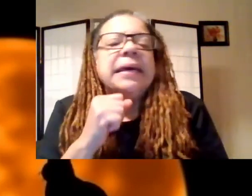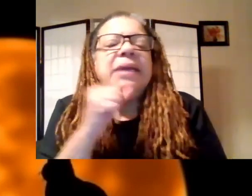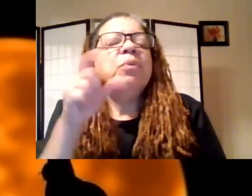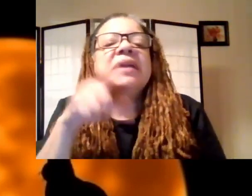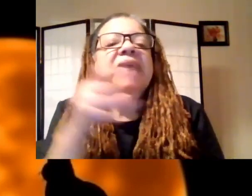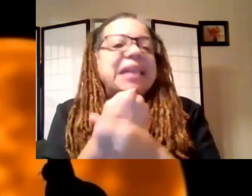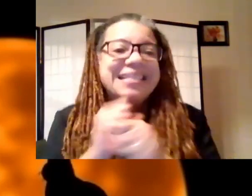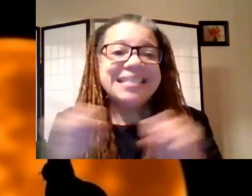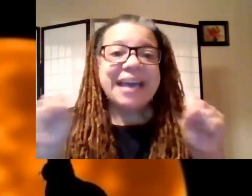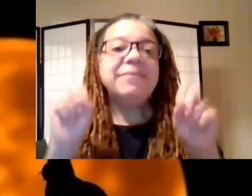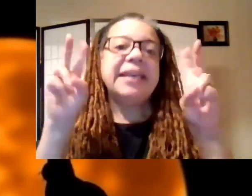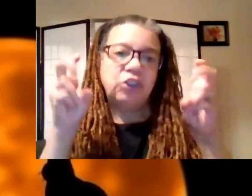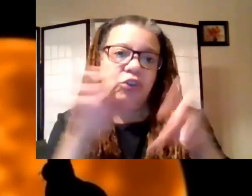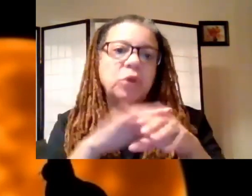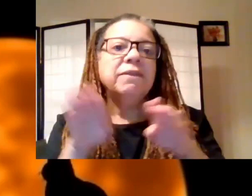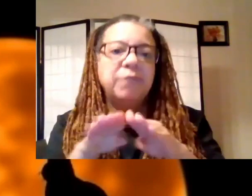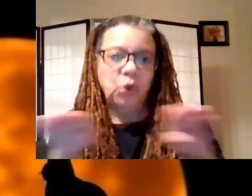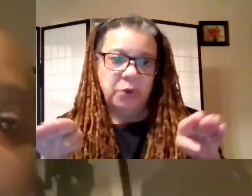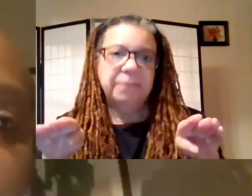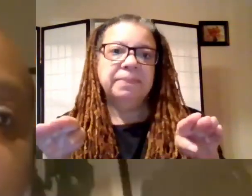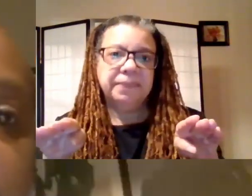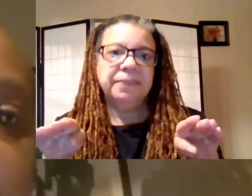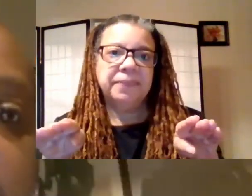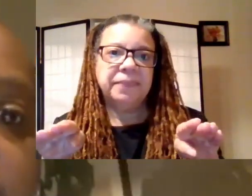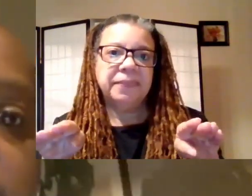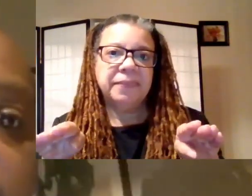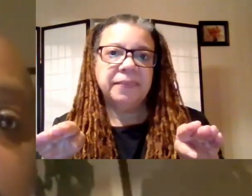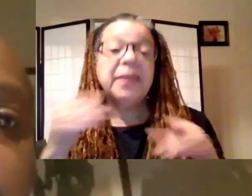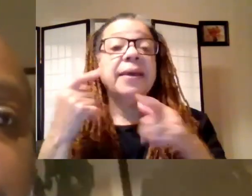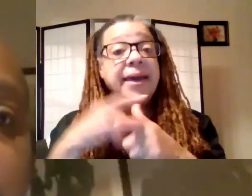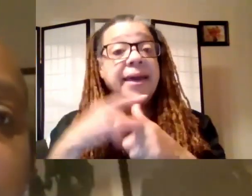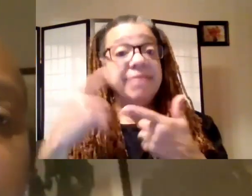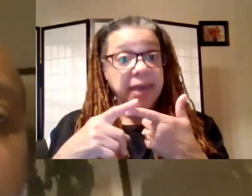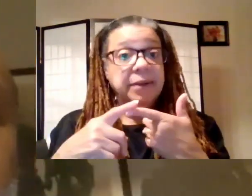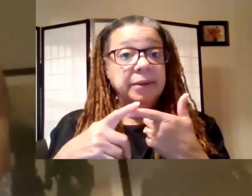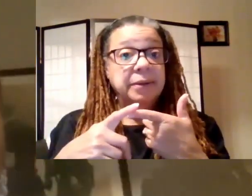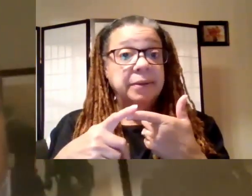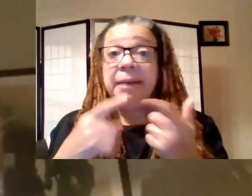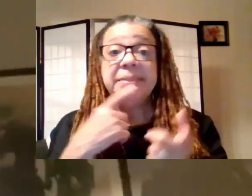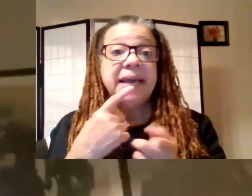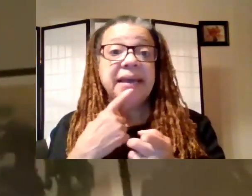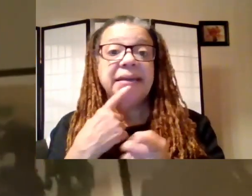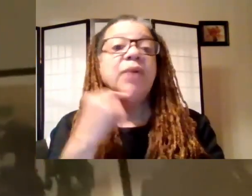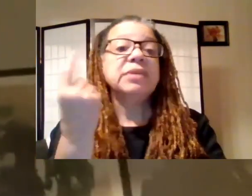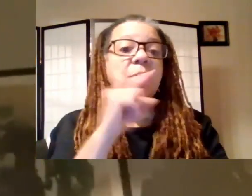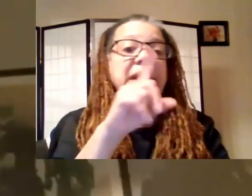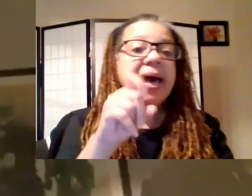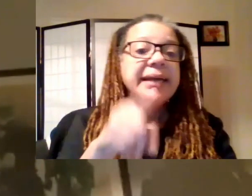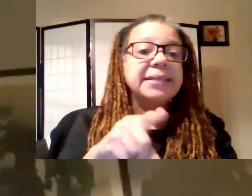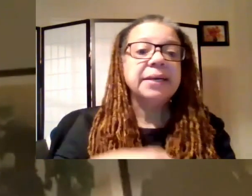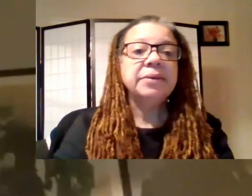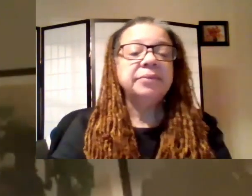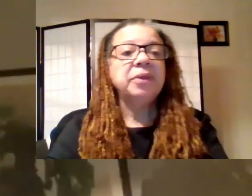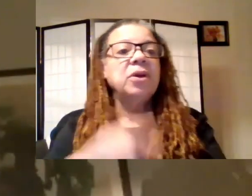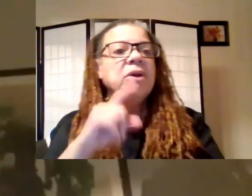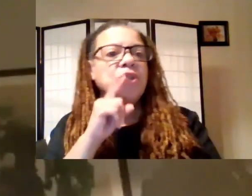safety issues on the floor. Gotcha. And then, and someone asked, are there at